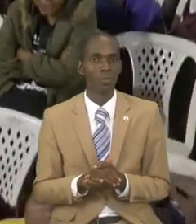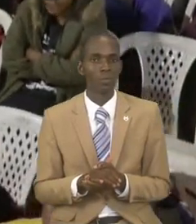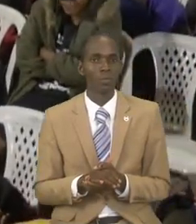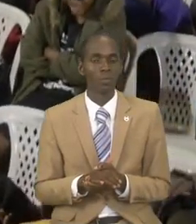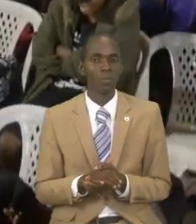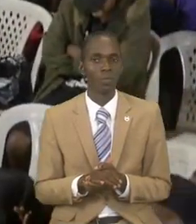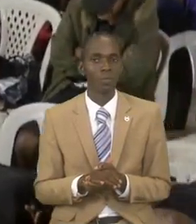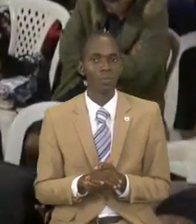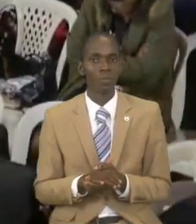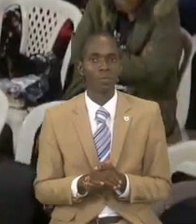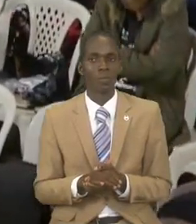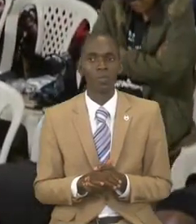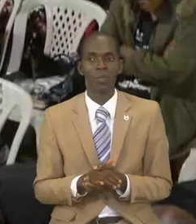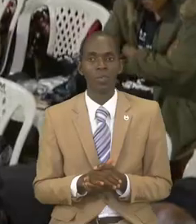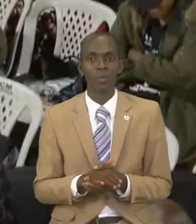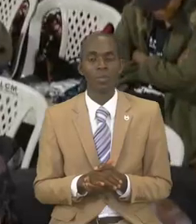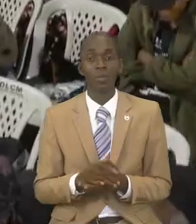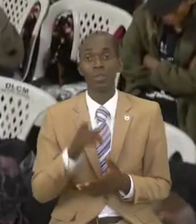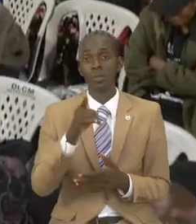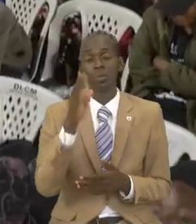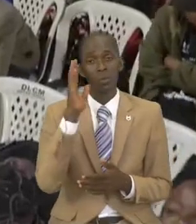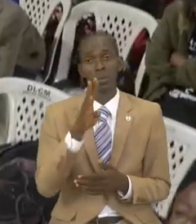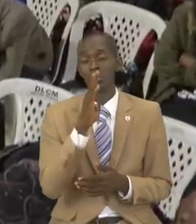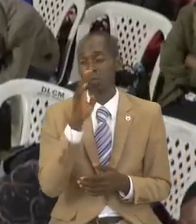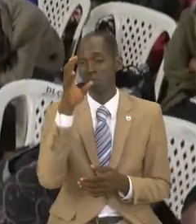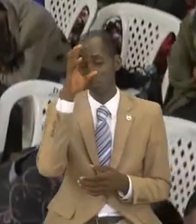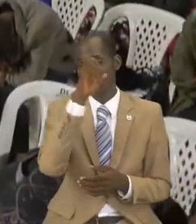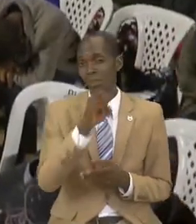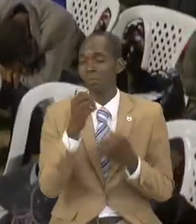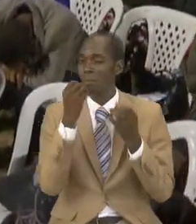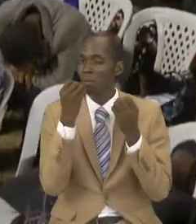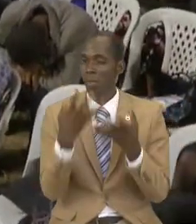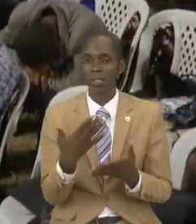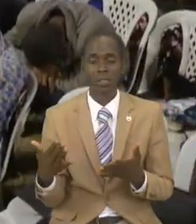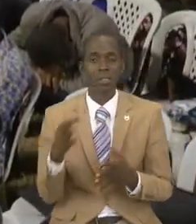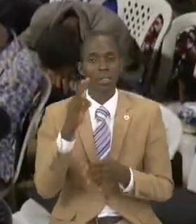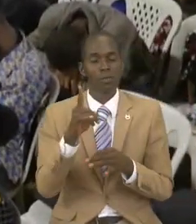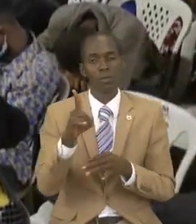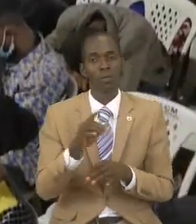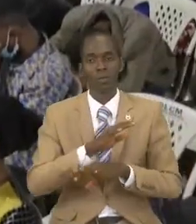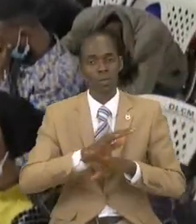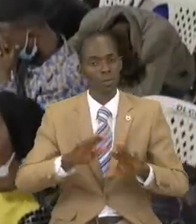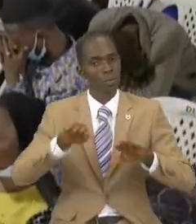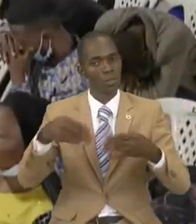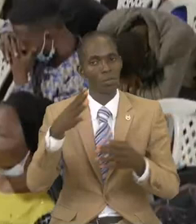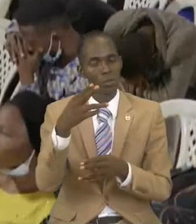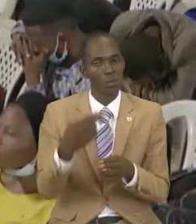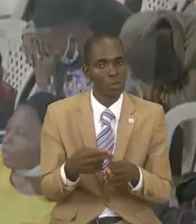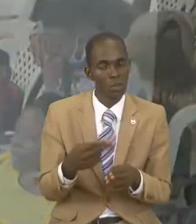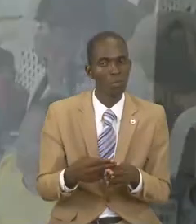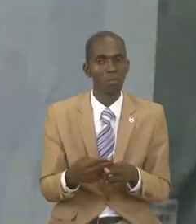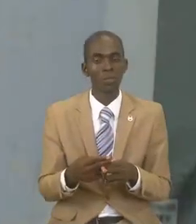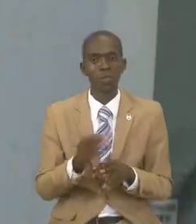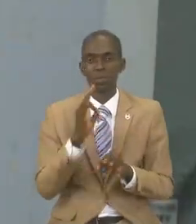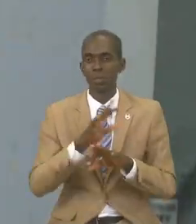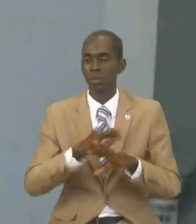You'll be missing greatly if you don't allow your name to be written down and your information to be submitted to the